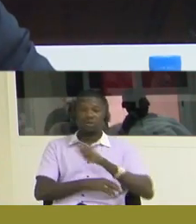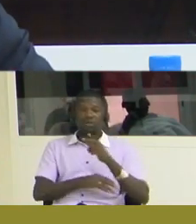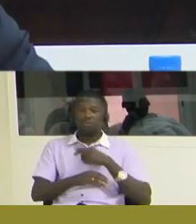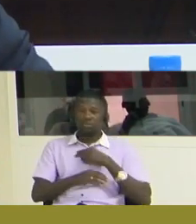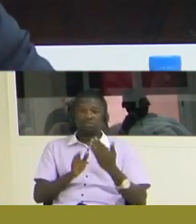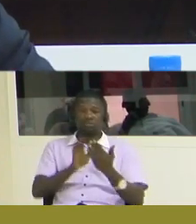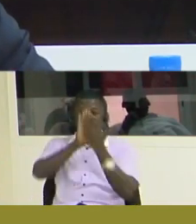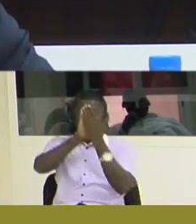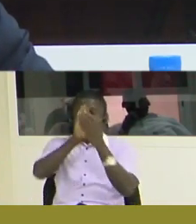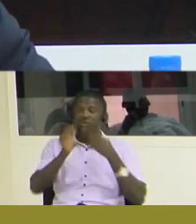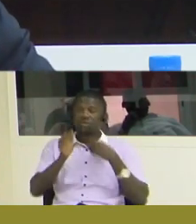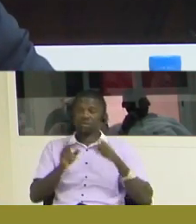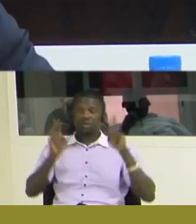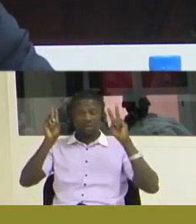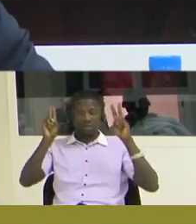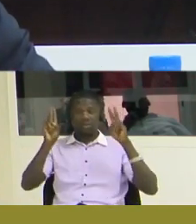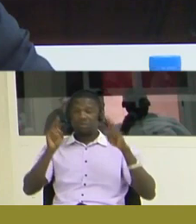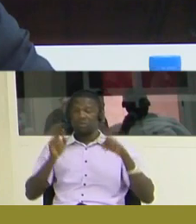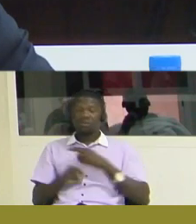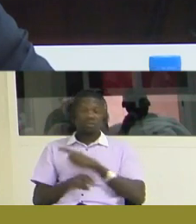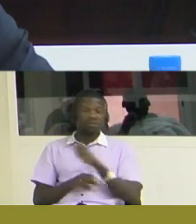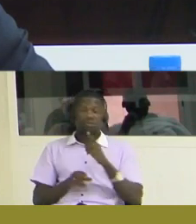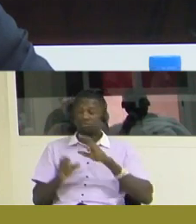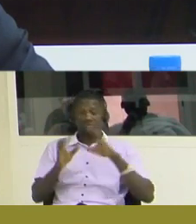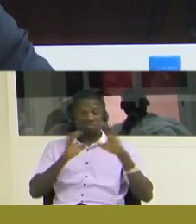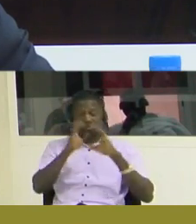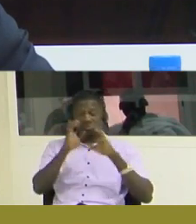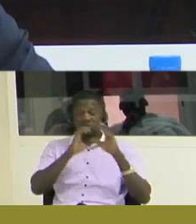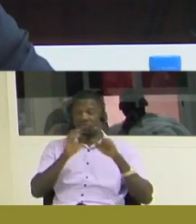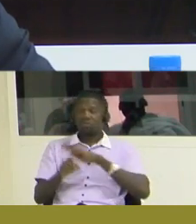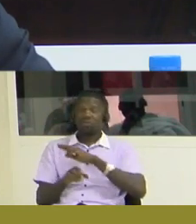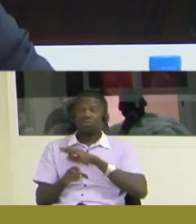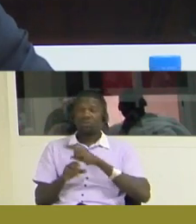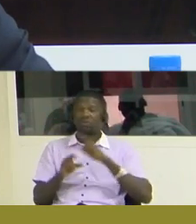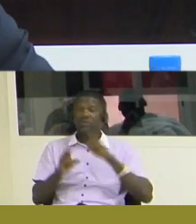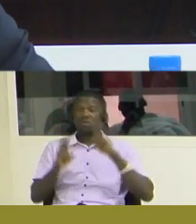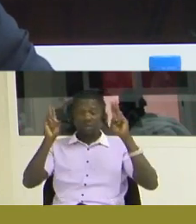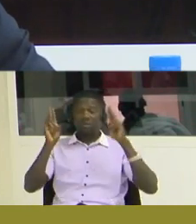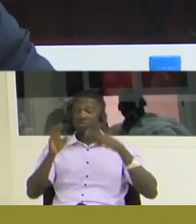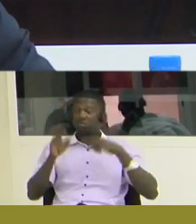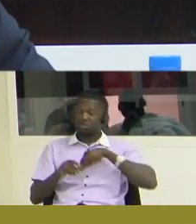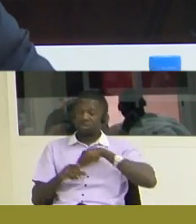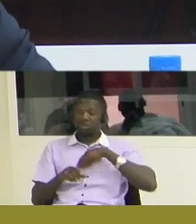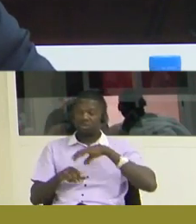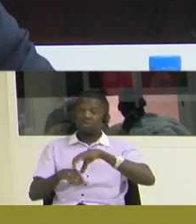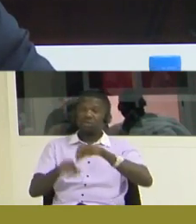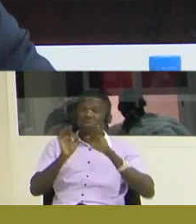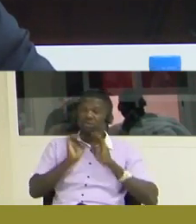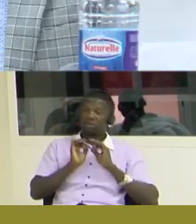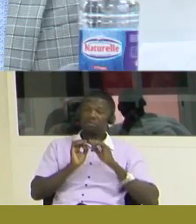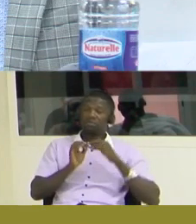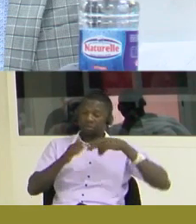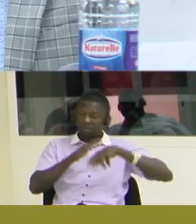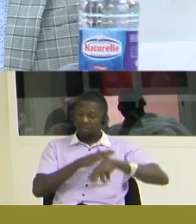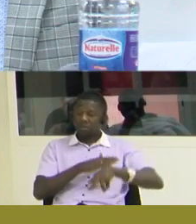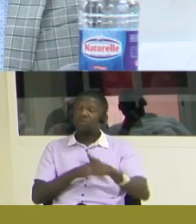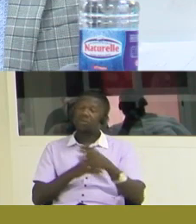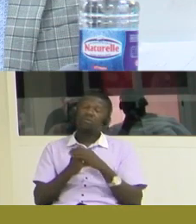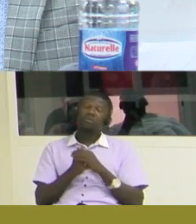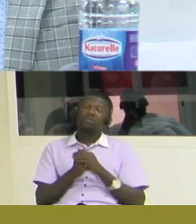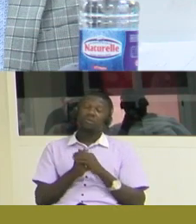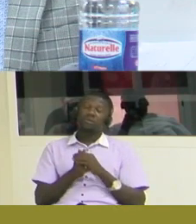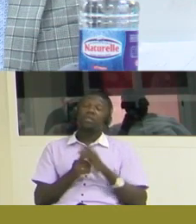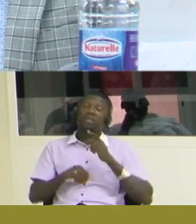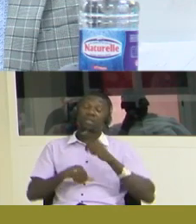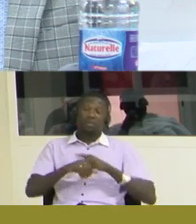with Jamie there was no contact or no conversation which I mean I took them downstairs was Jeremy there in fact yes